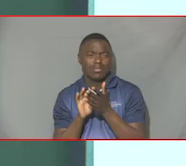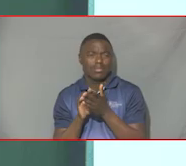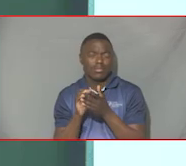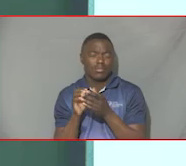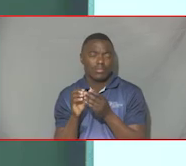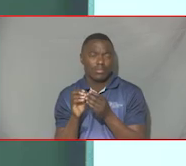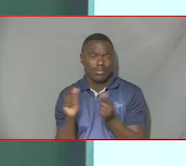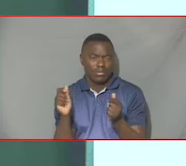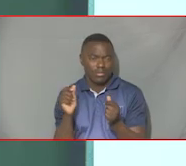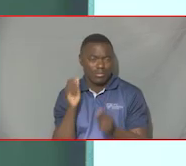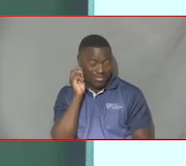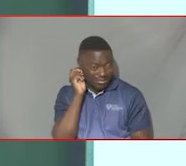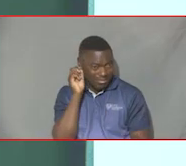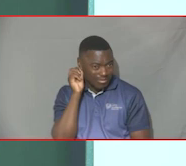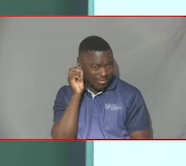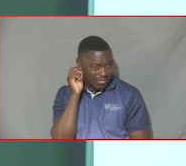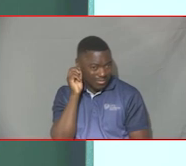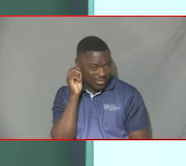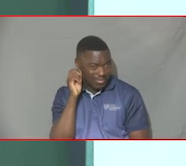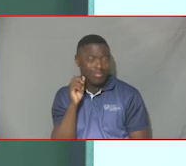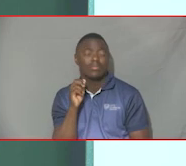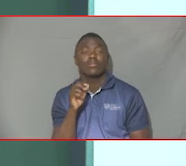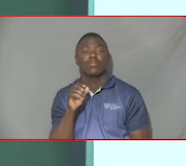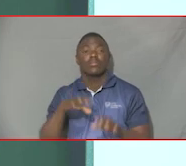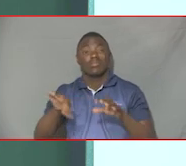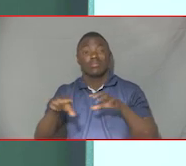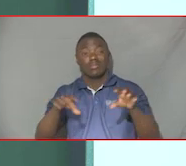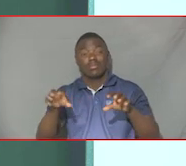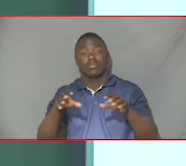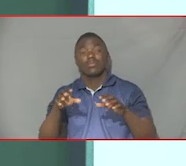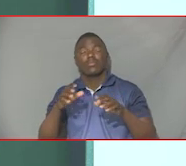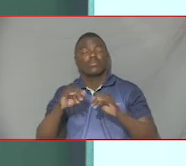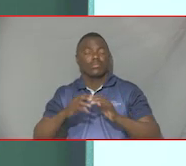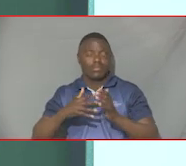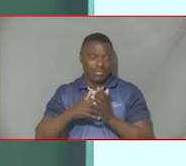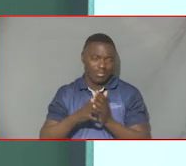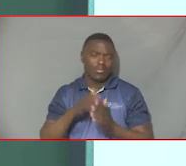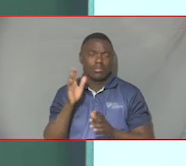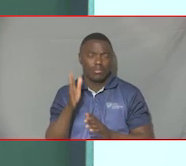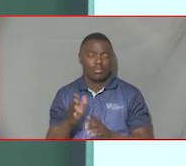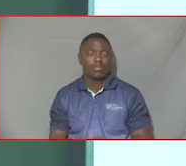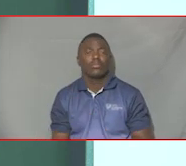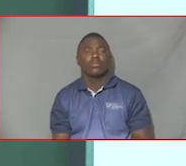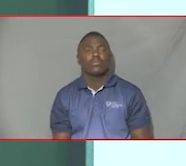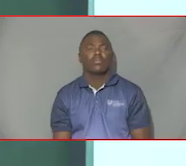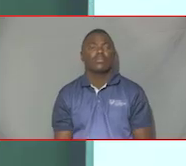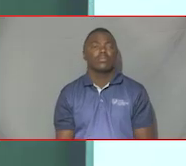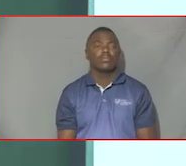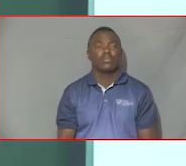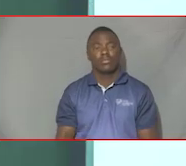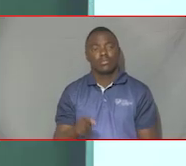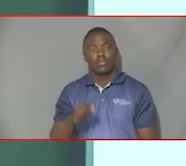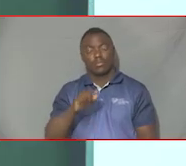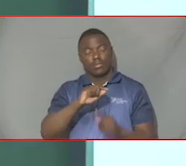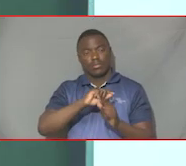scattered, then it's going to be a weak correlation. If you draw a regression line and